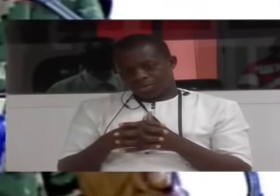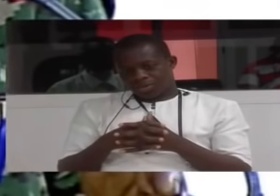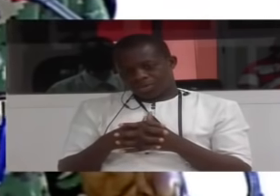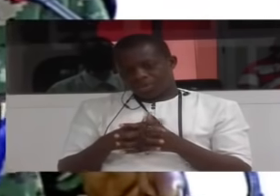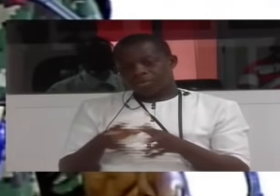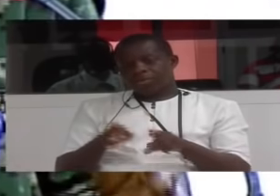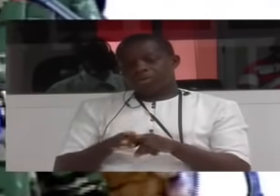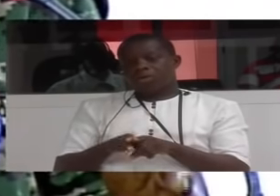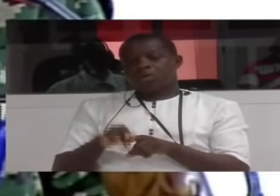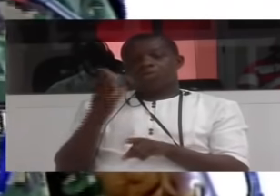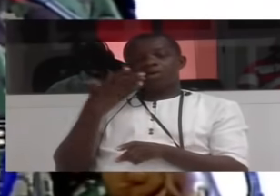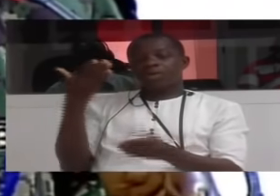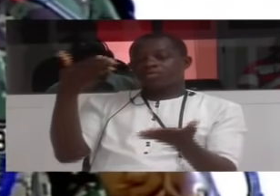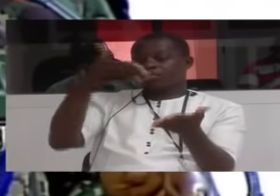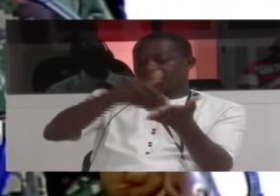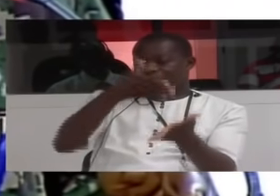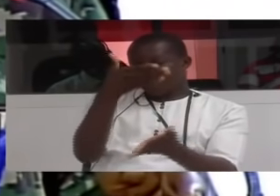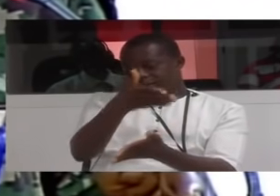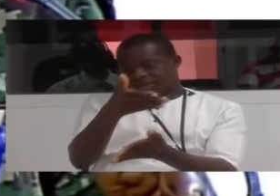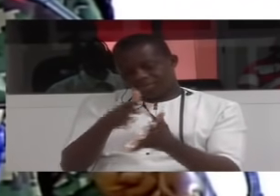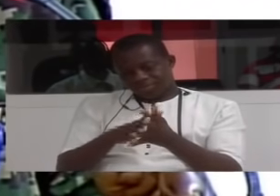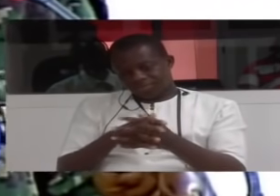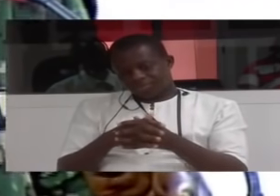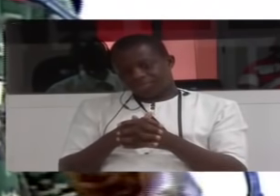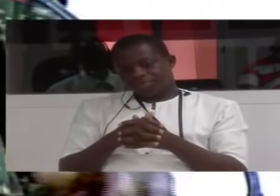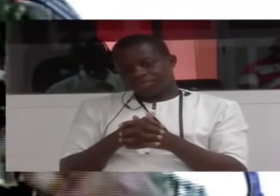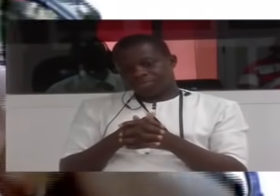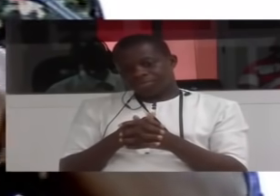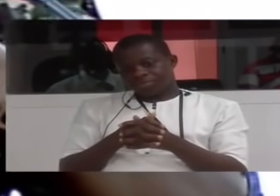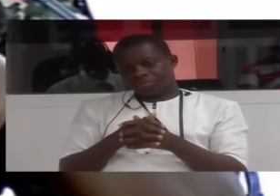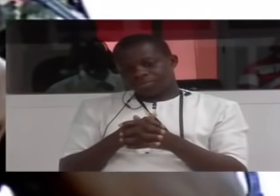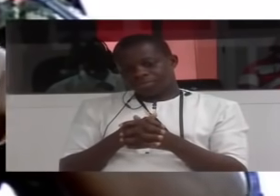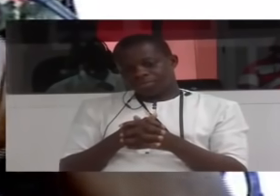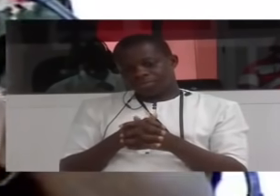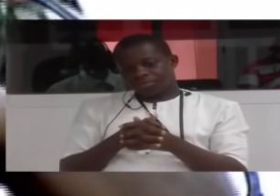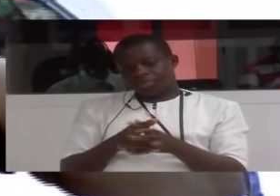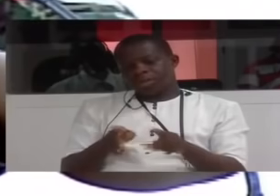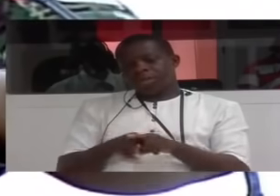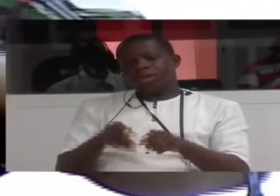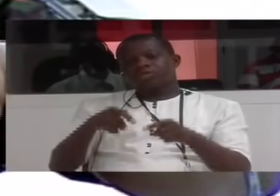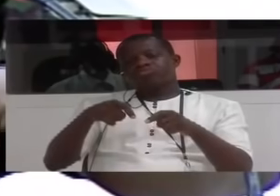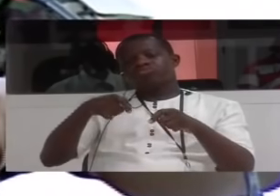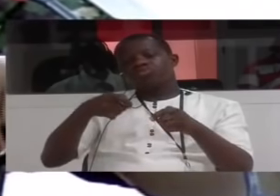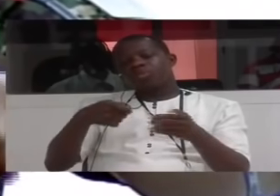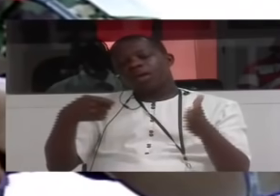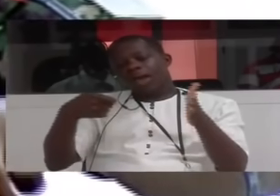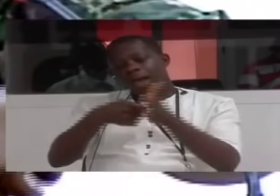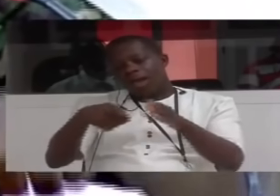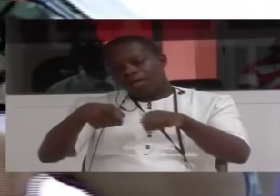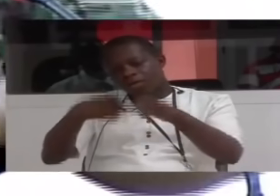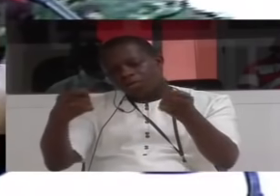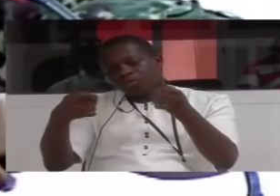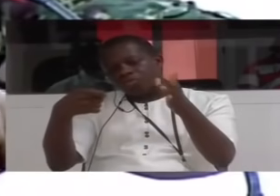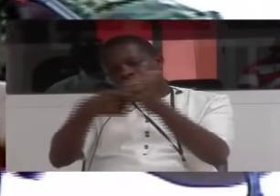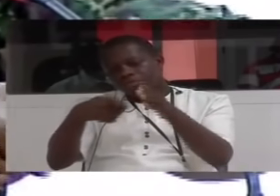Bañ démé fofu, bam démé fofu, when he went there, boba gerté lañ fa gis ñu ngi